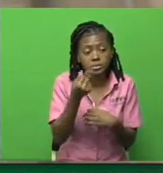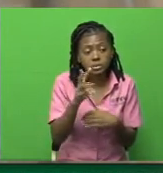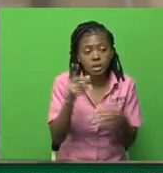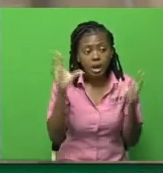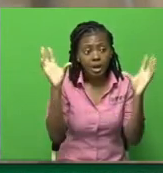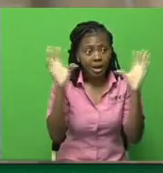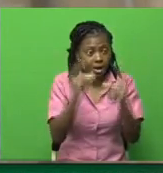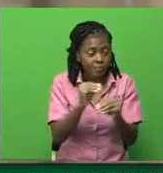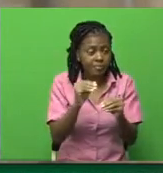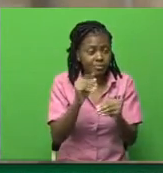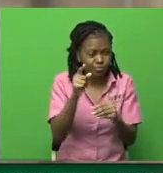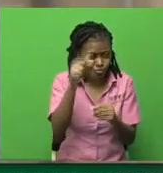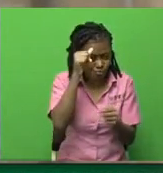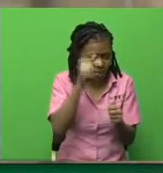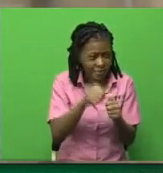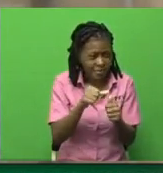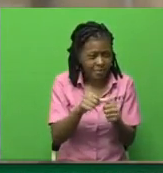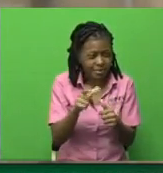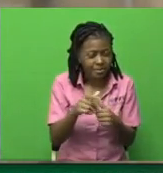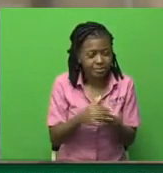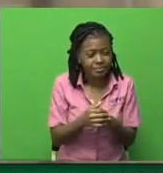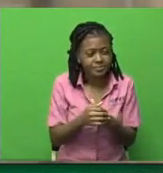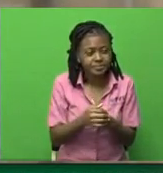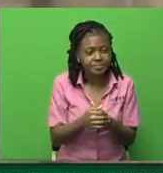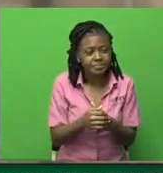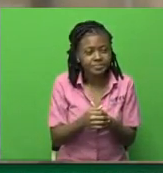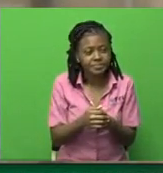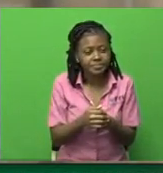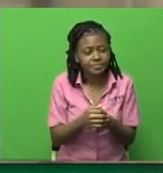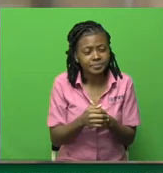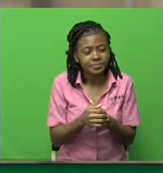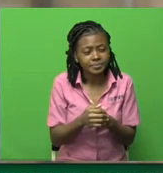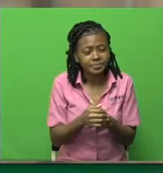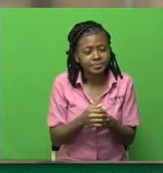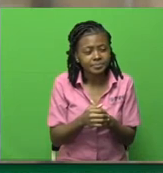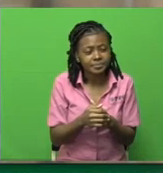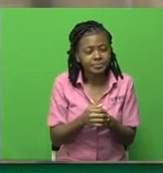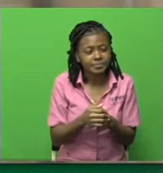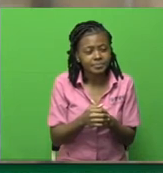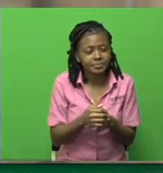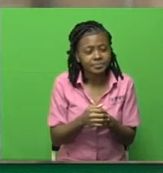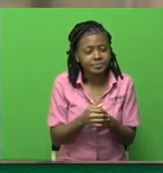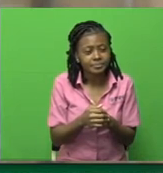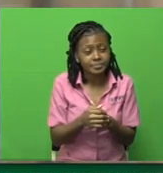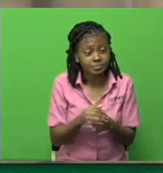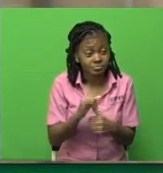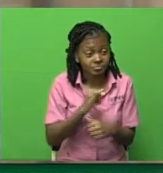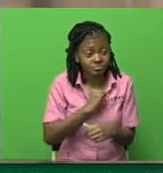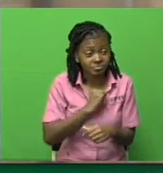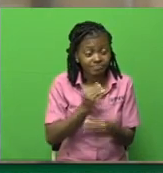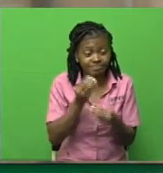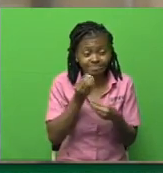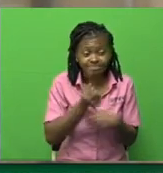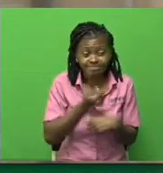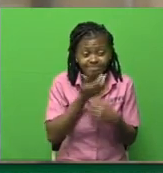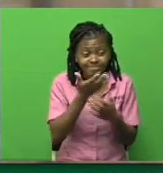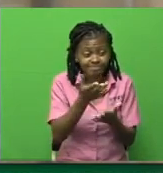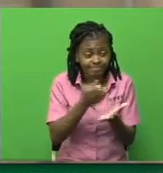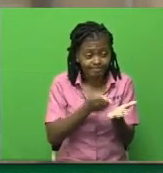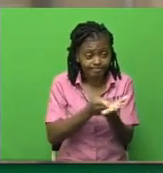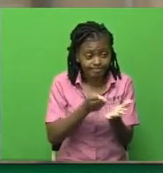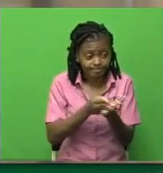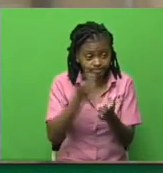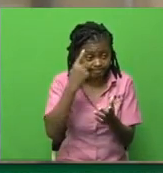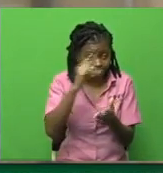Madam speaker you may recall in this house I lead very bad for all citizens of Trinidad and Tobago